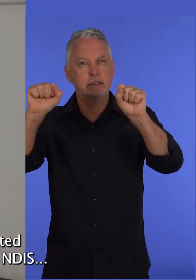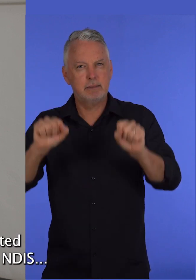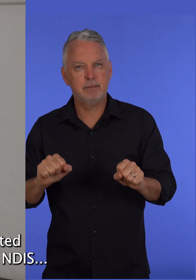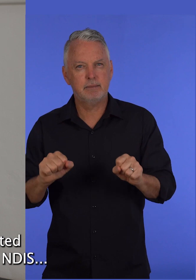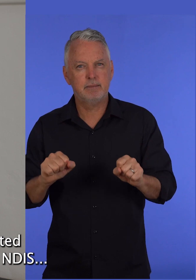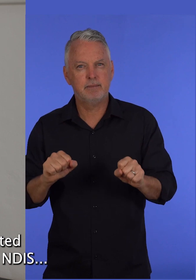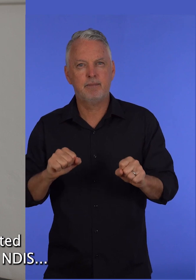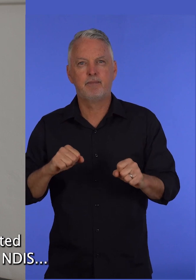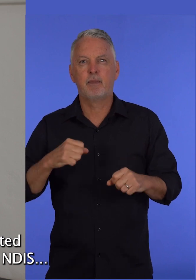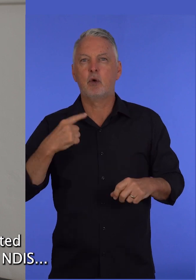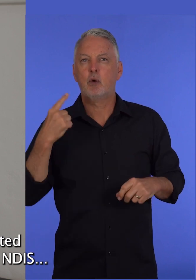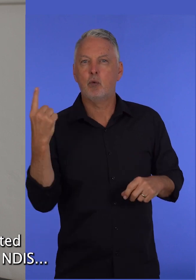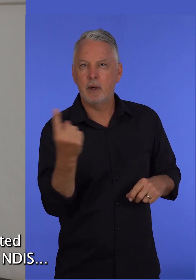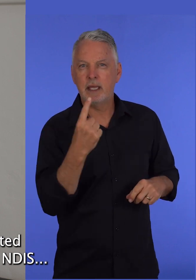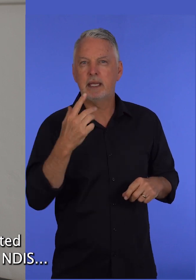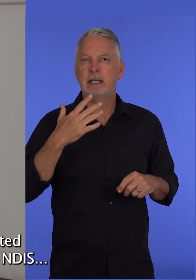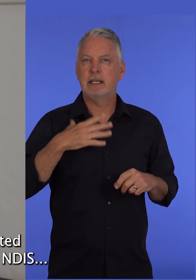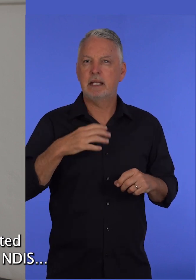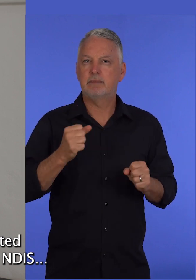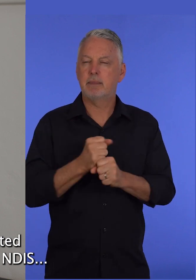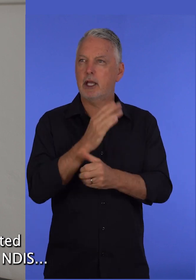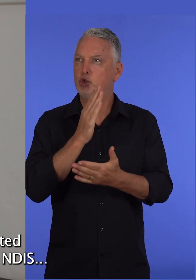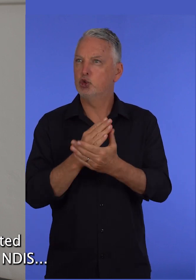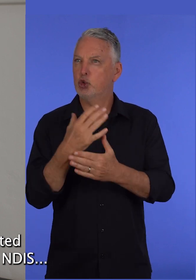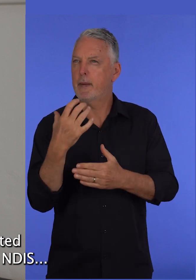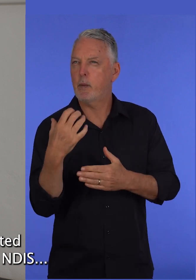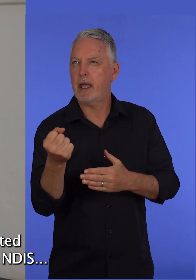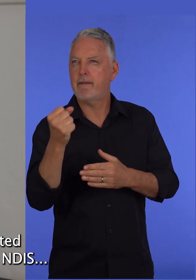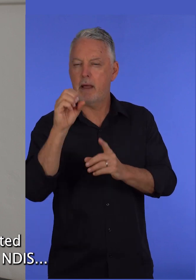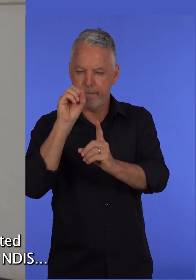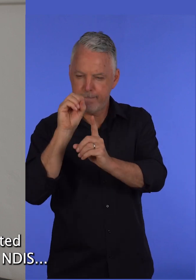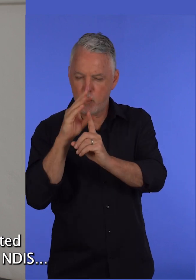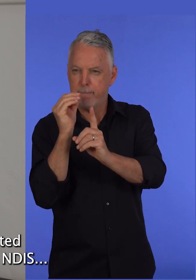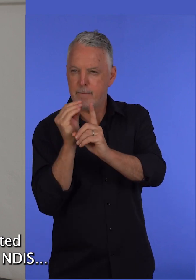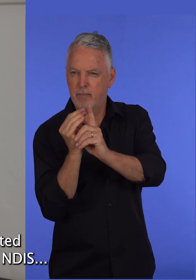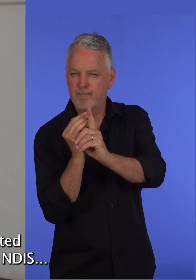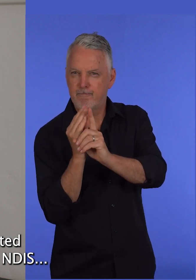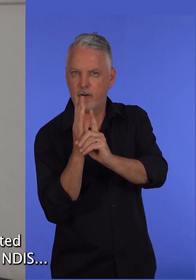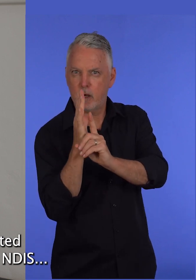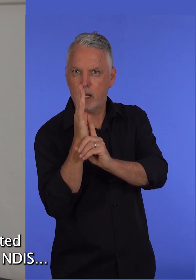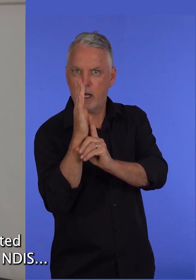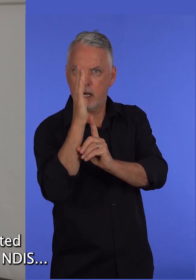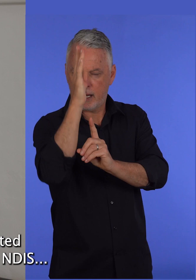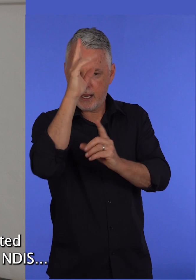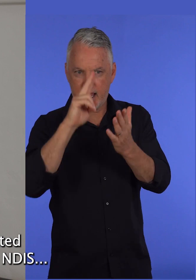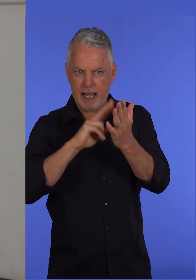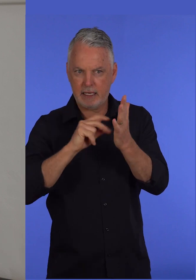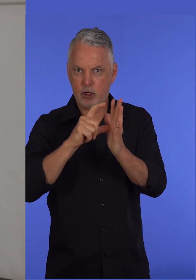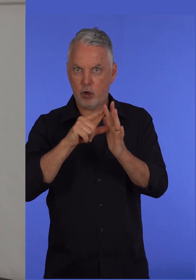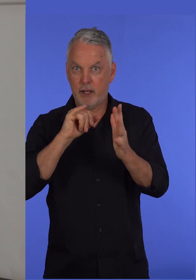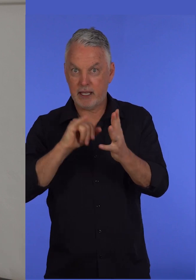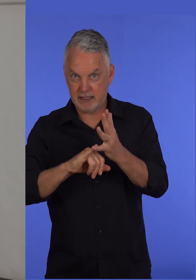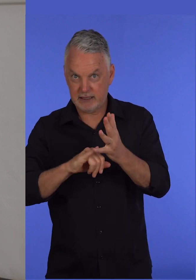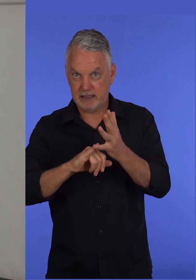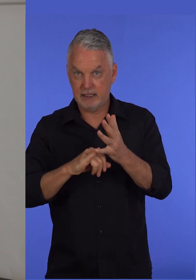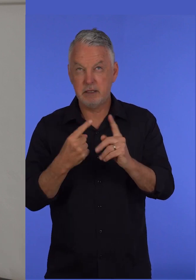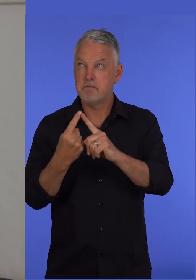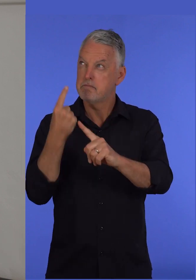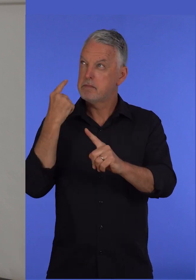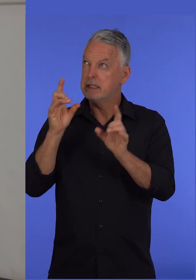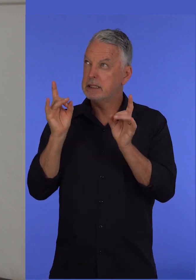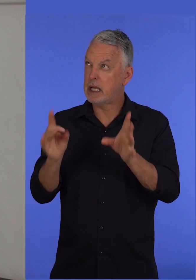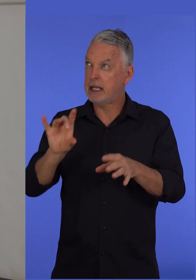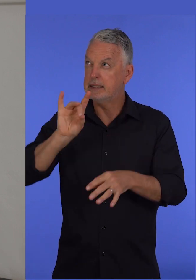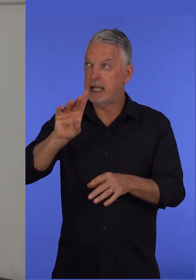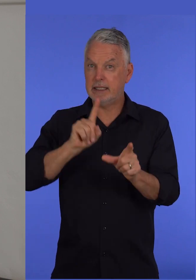It needs to be, so we've created this spark, this revolution in the NDIS. It's 10 years